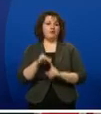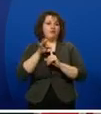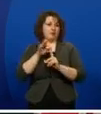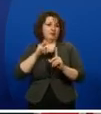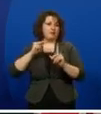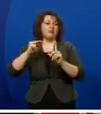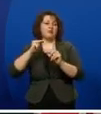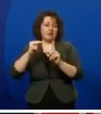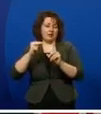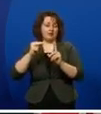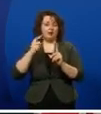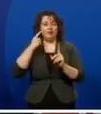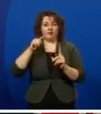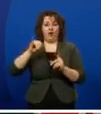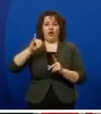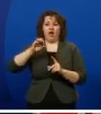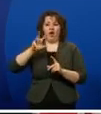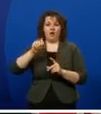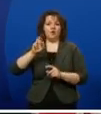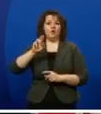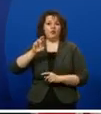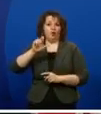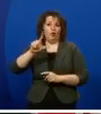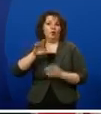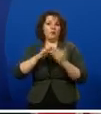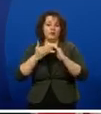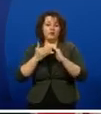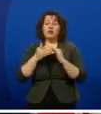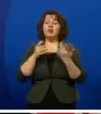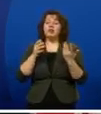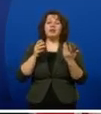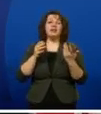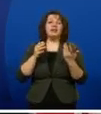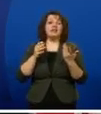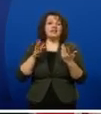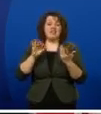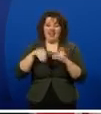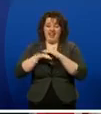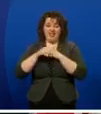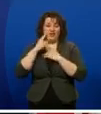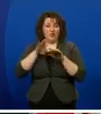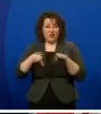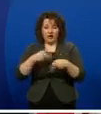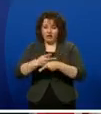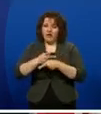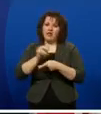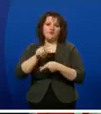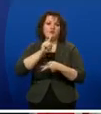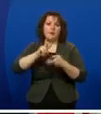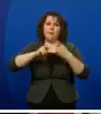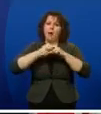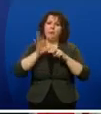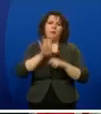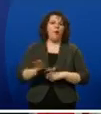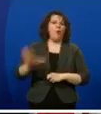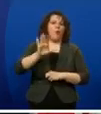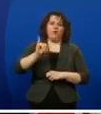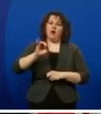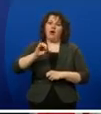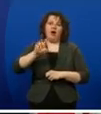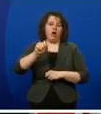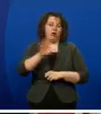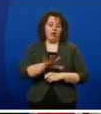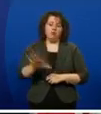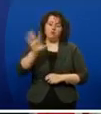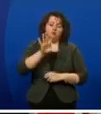on Iowa's rural communities. As you said, access to child care is an issue in every single corner of our state, and we need to do